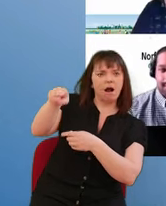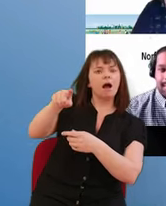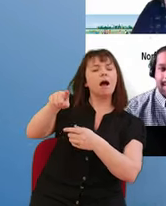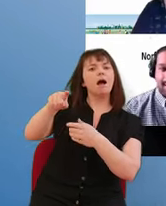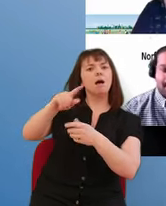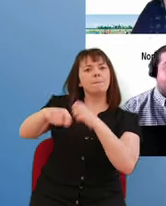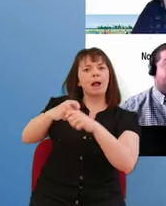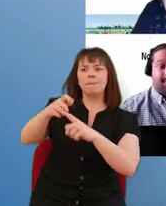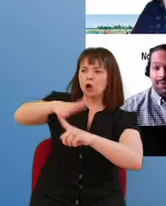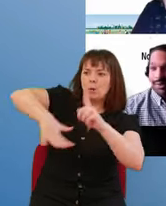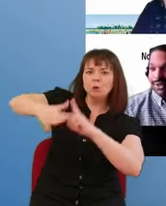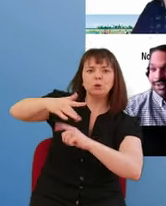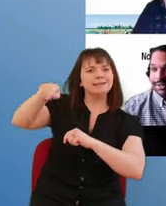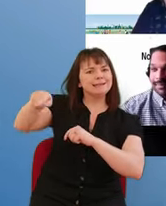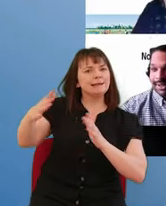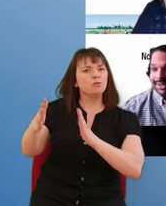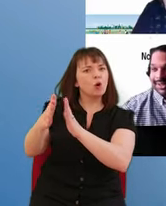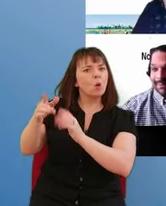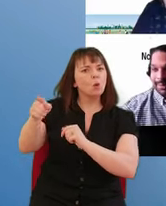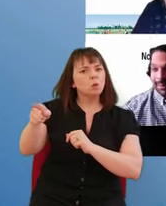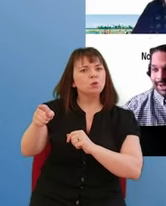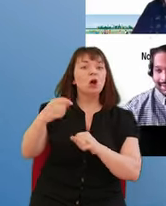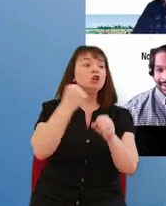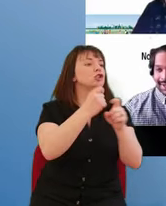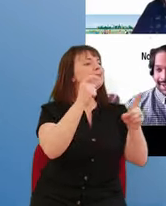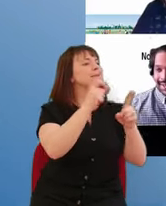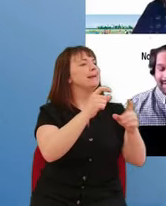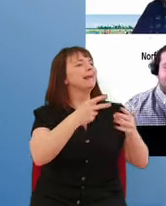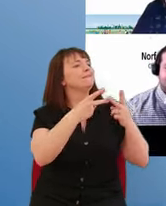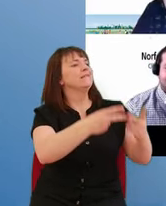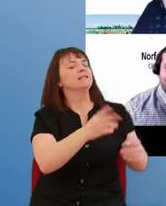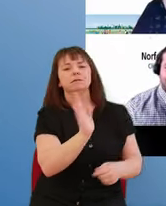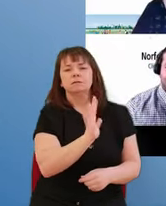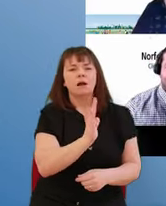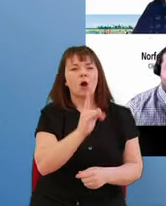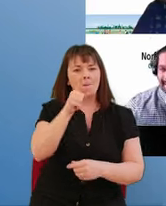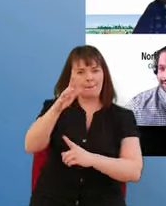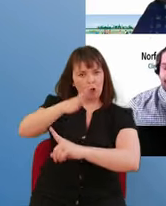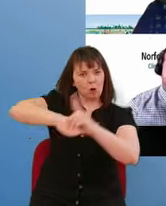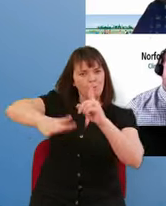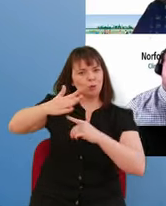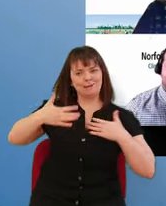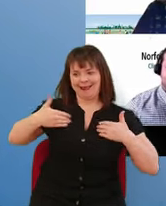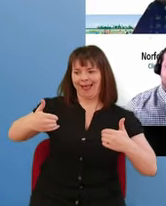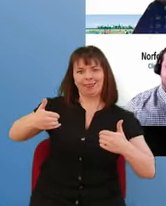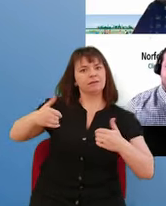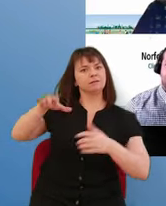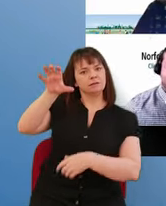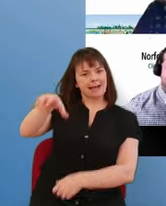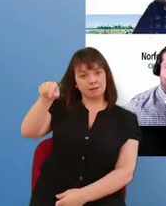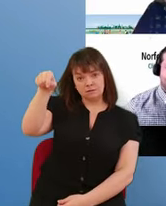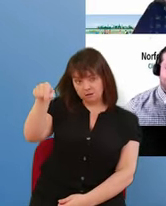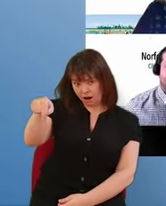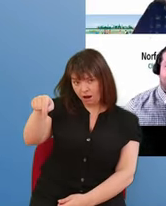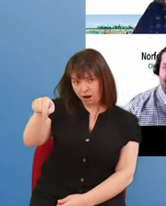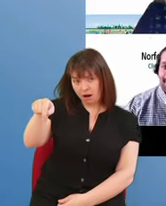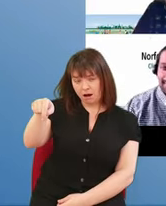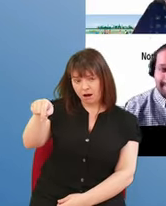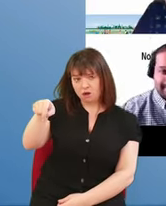care. So I hope that answered your question, but the point is engagement and comms, it has the opportunity to be explored